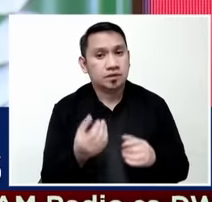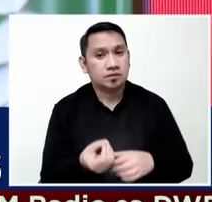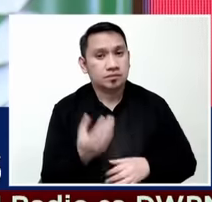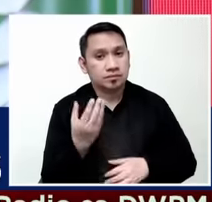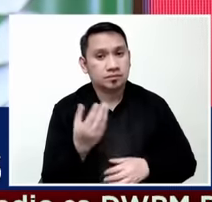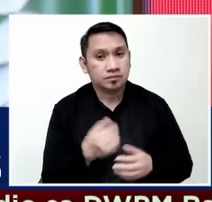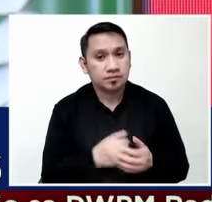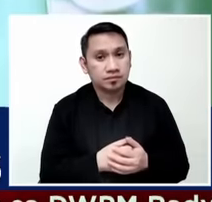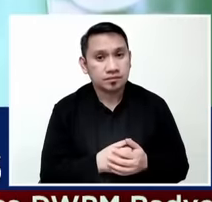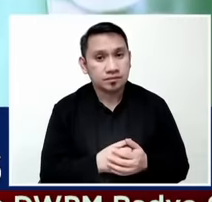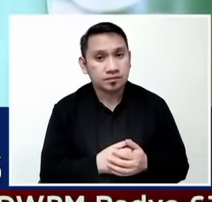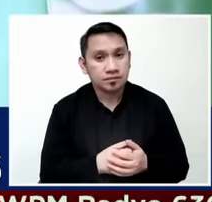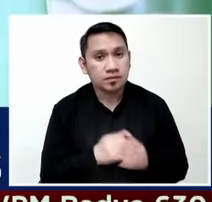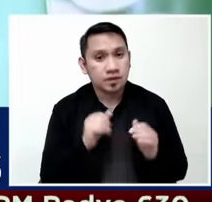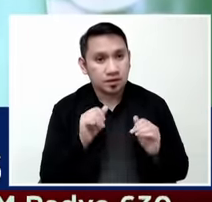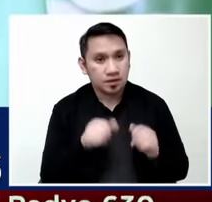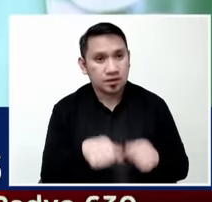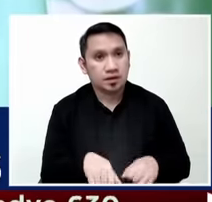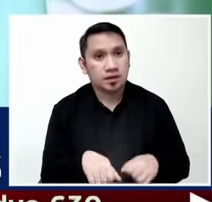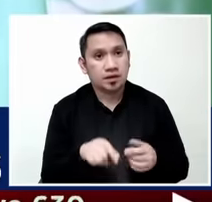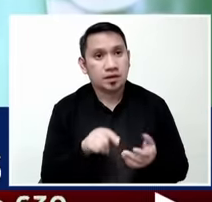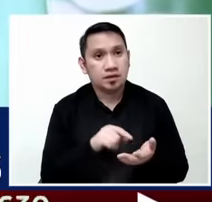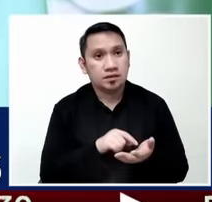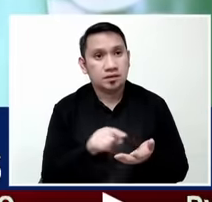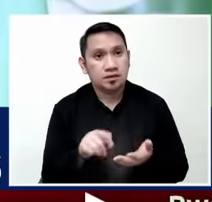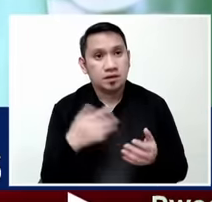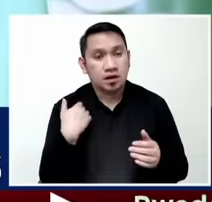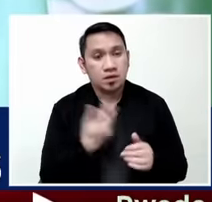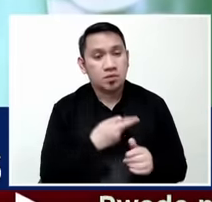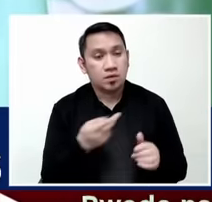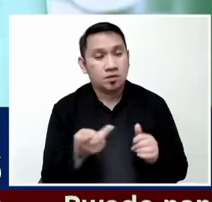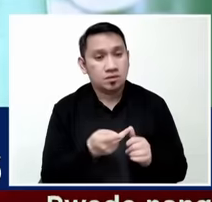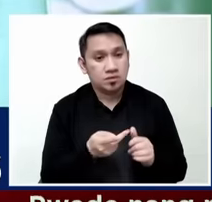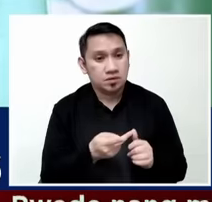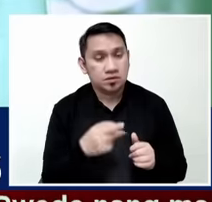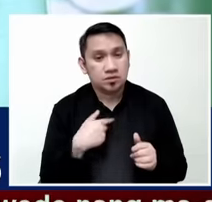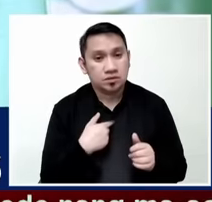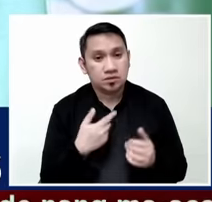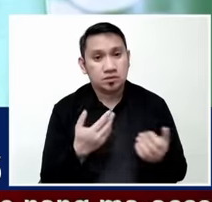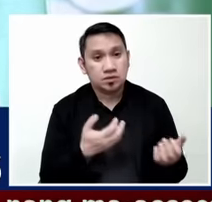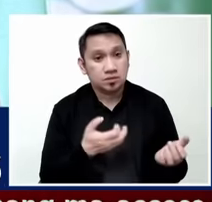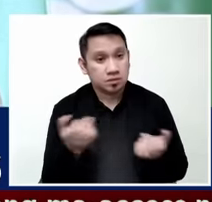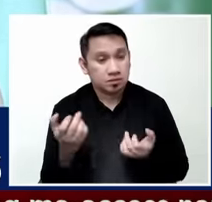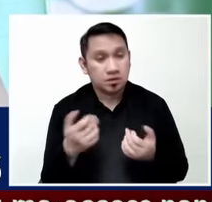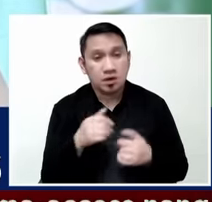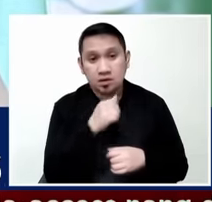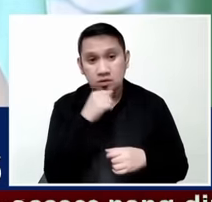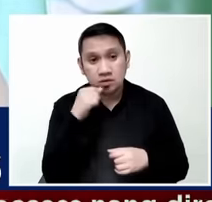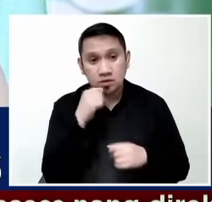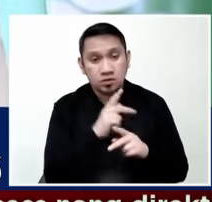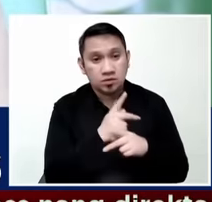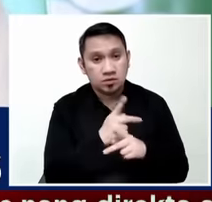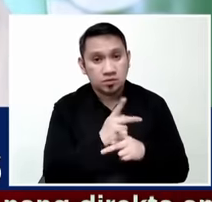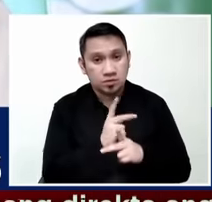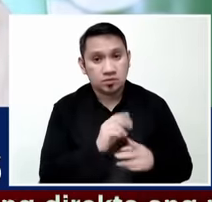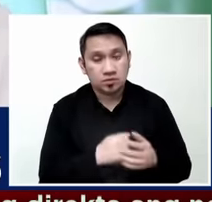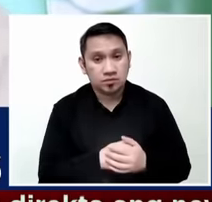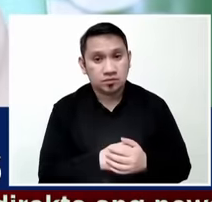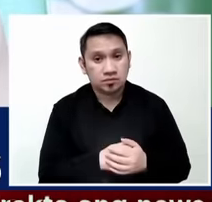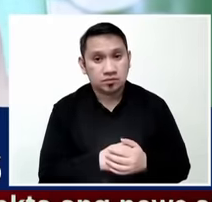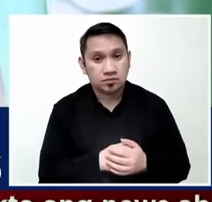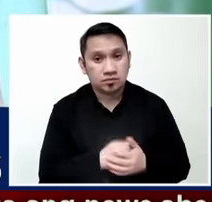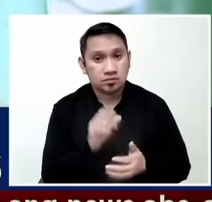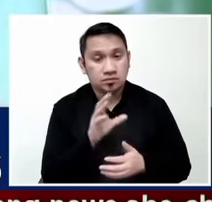at an affordable cost. Another priority is to increase exportation of our agricultural products, which has been an essential driver